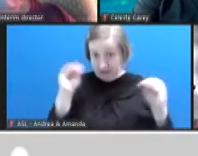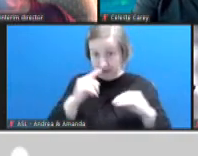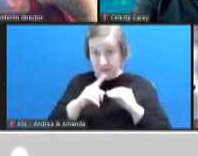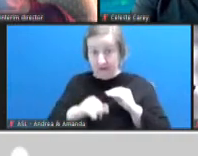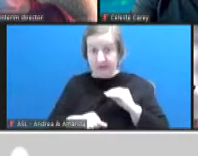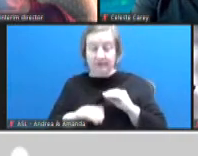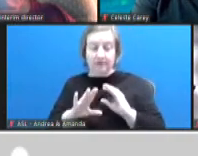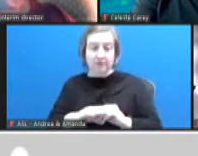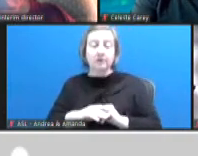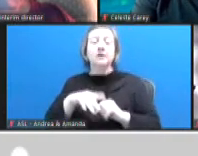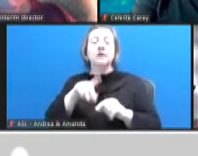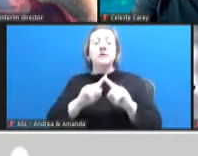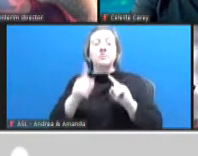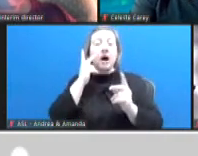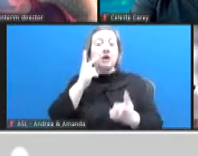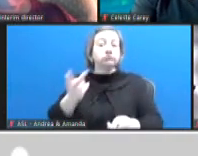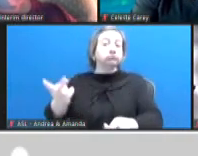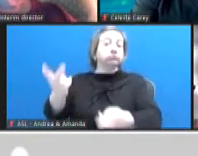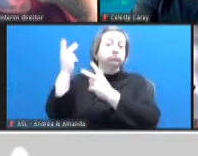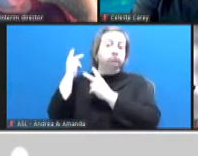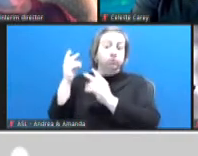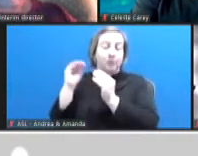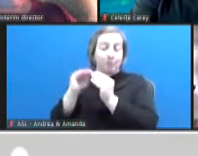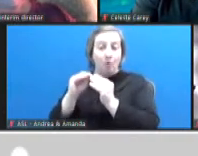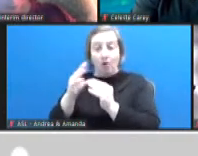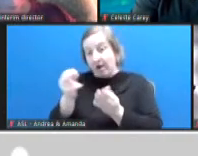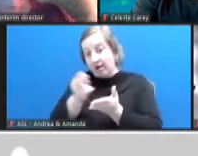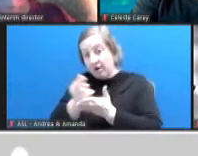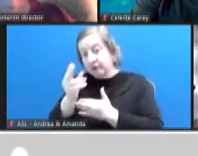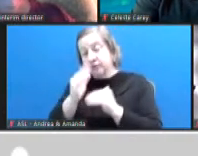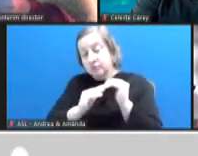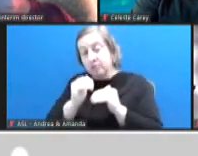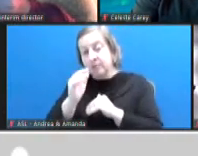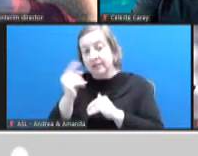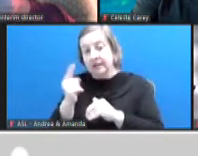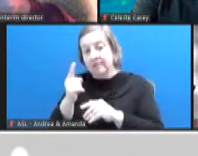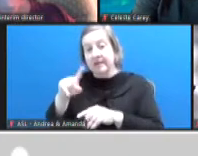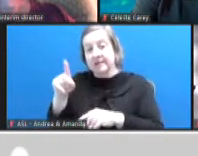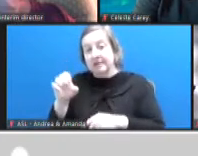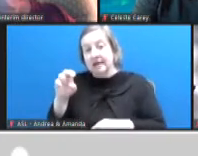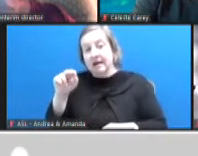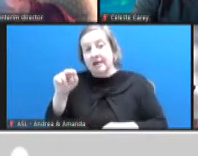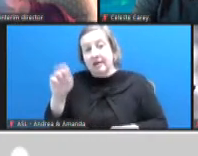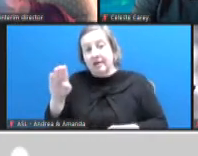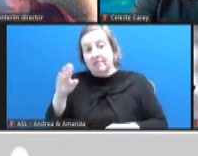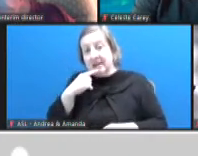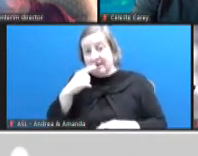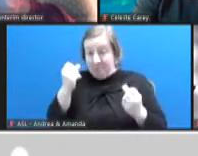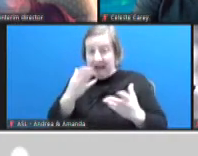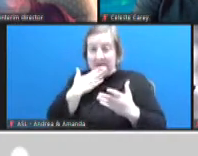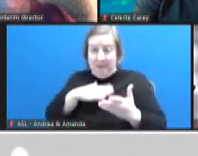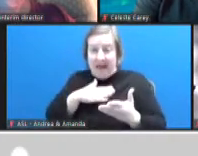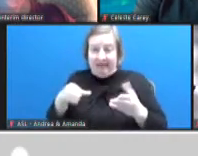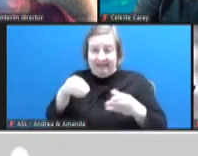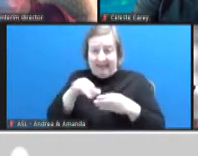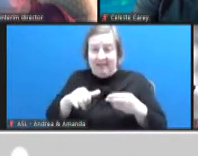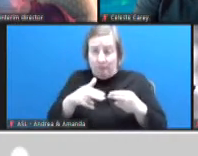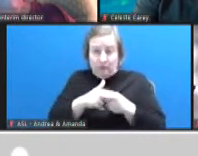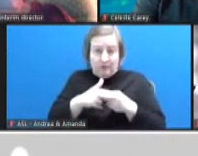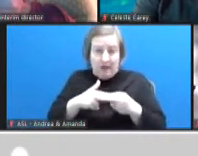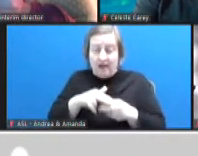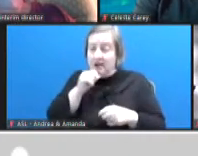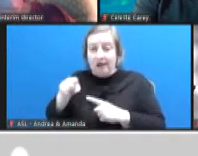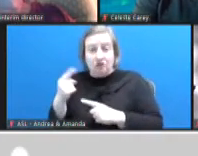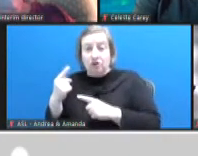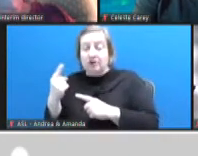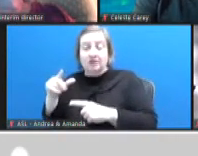But looking back further, and frankly, to build on something Zainab said, there was a lot of really bad stuff in this slide deck. It wasn't just that alt night